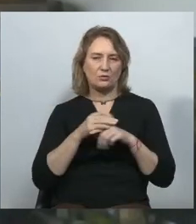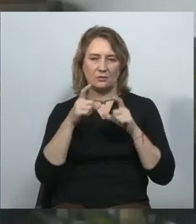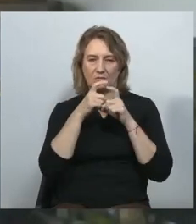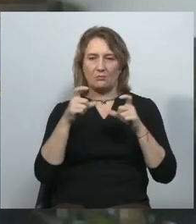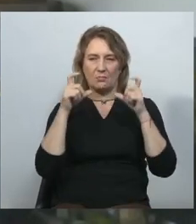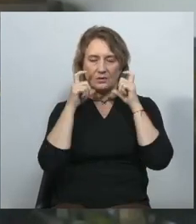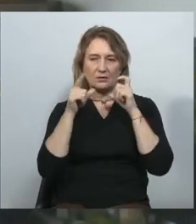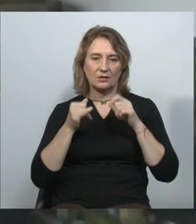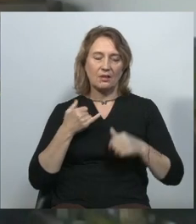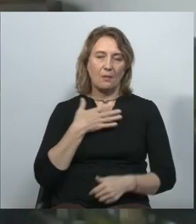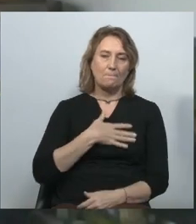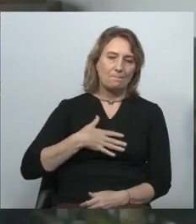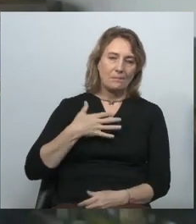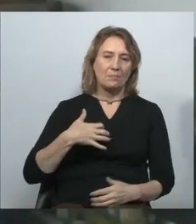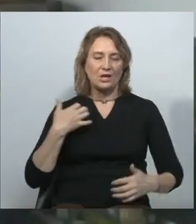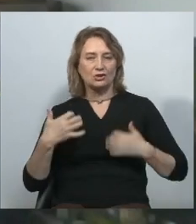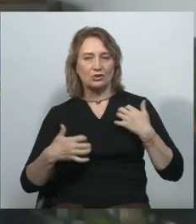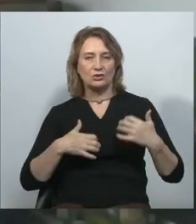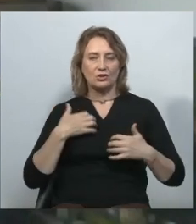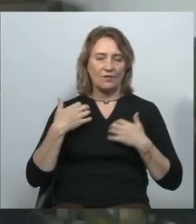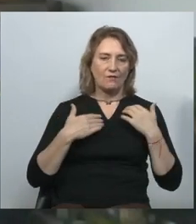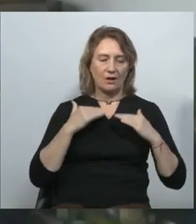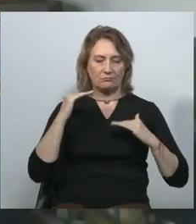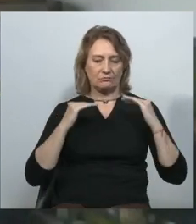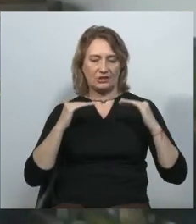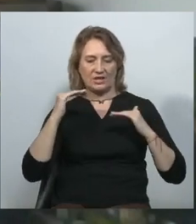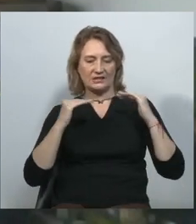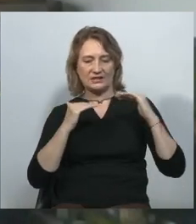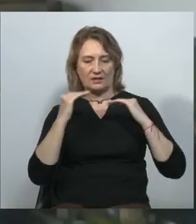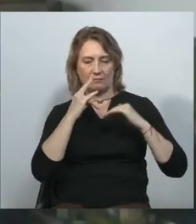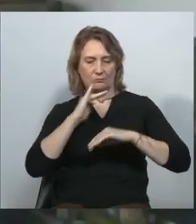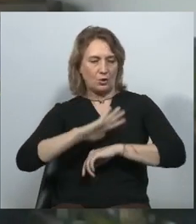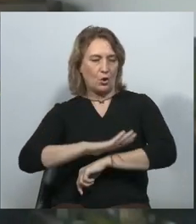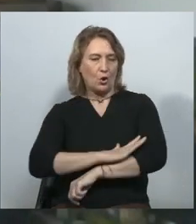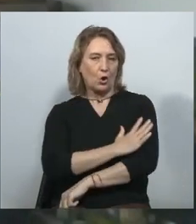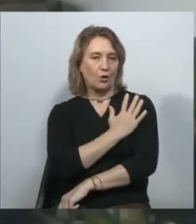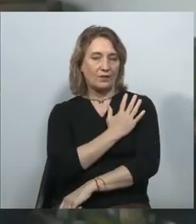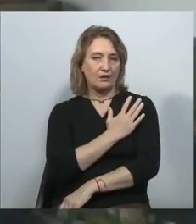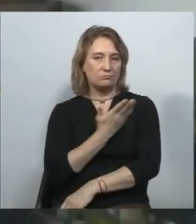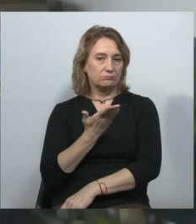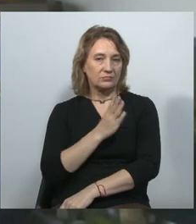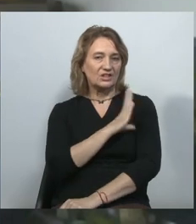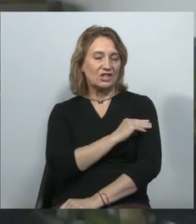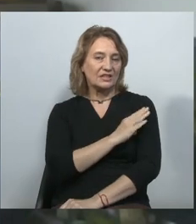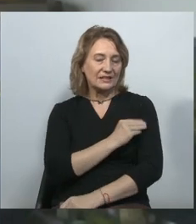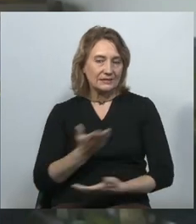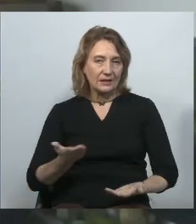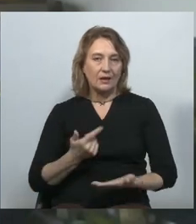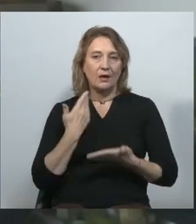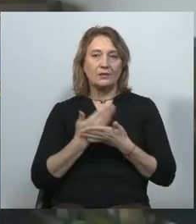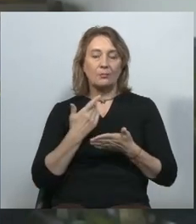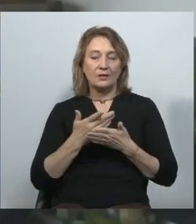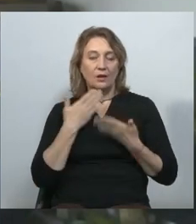and reducing their oxygen levels. And that person who read the original article will think back, I read something that said that. I read